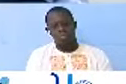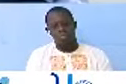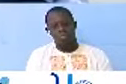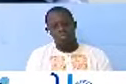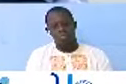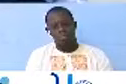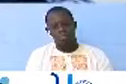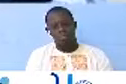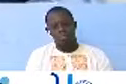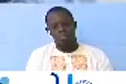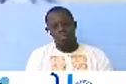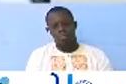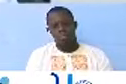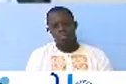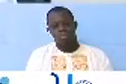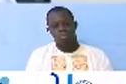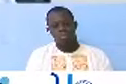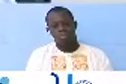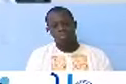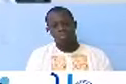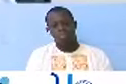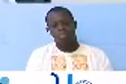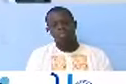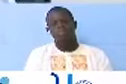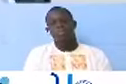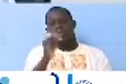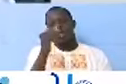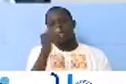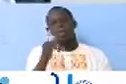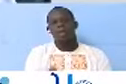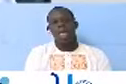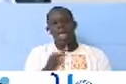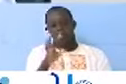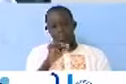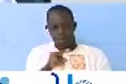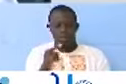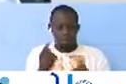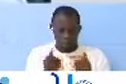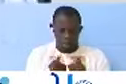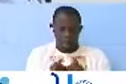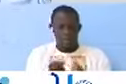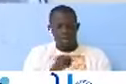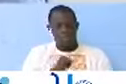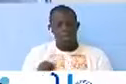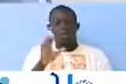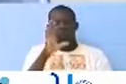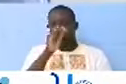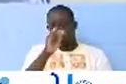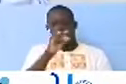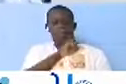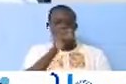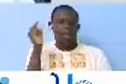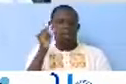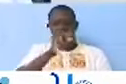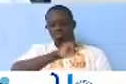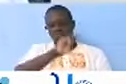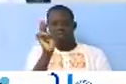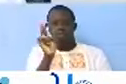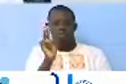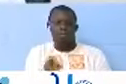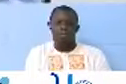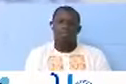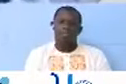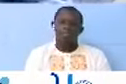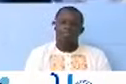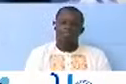Cotamol, even Kitty Lankiti Bumbar, for a book case level. Ambola. If that is the case, then do not mention their names. Ning, either Wollam Moldi